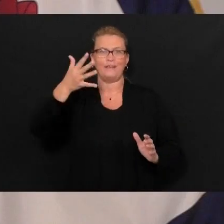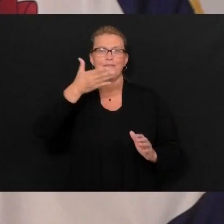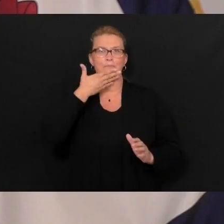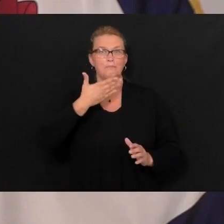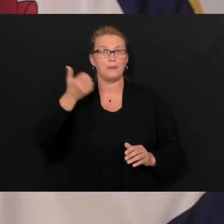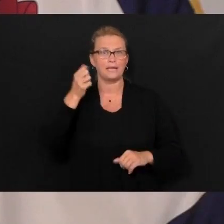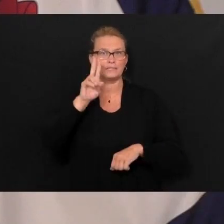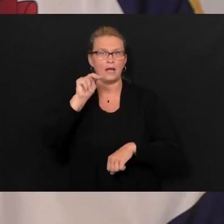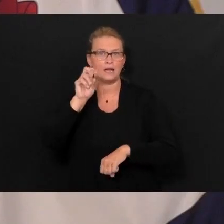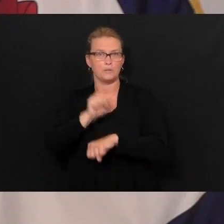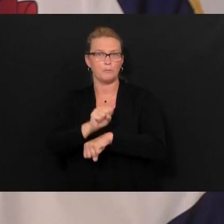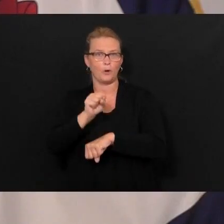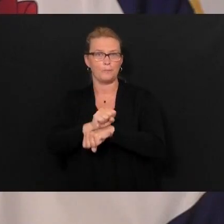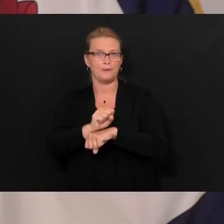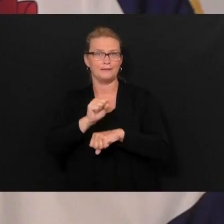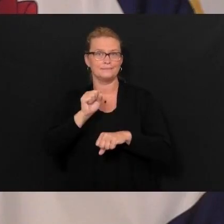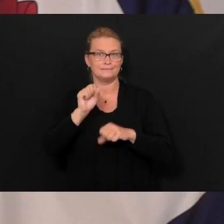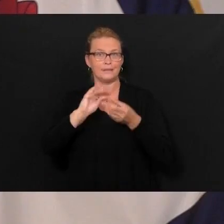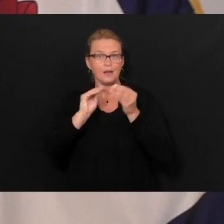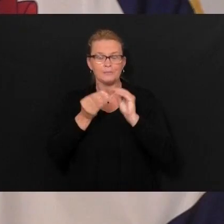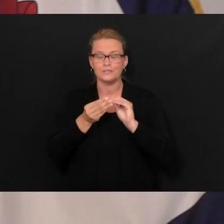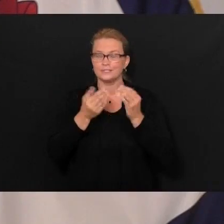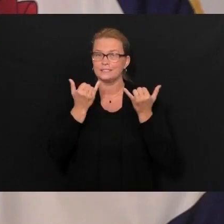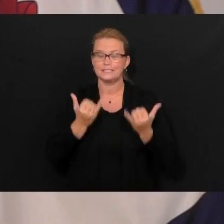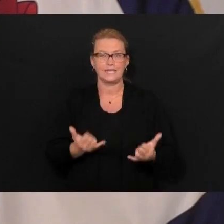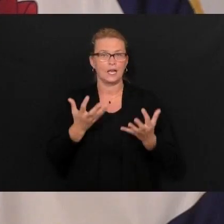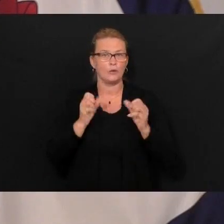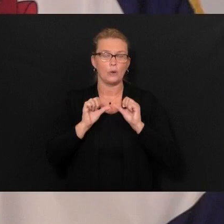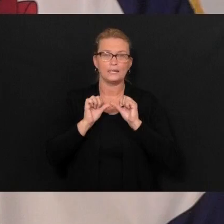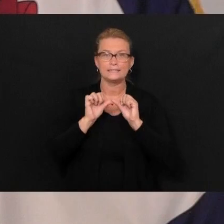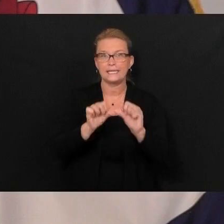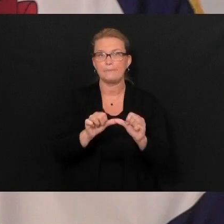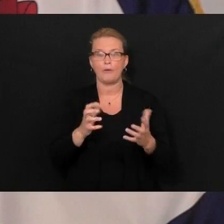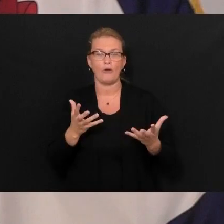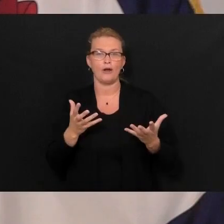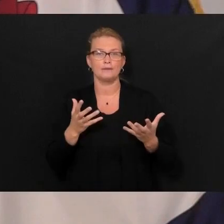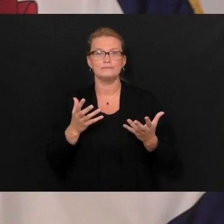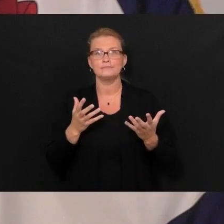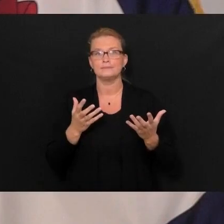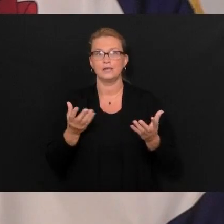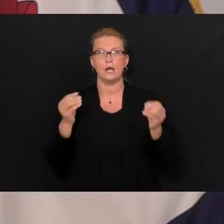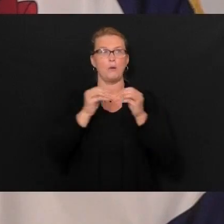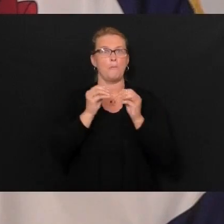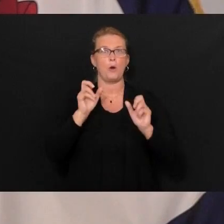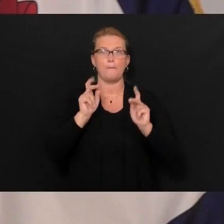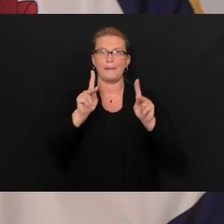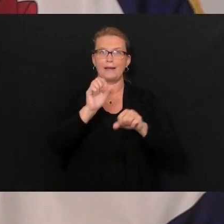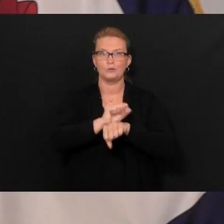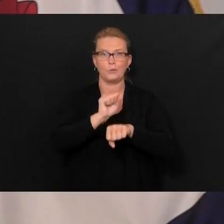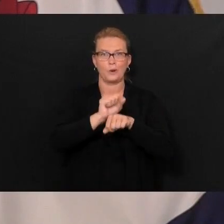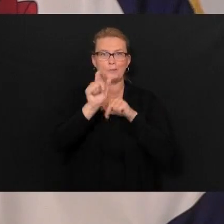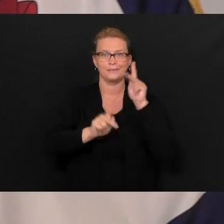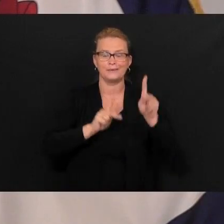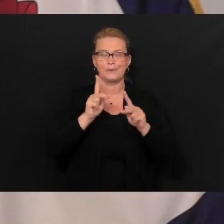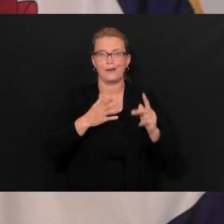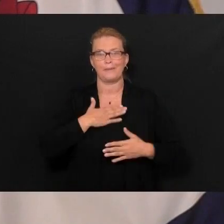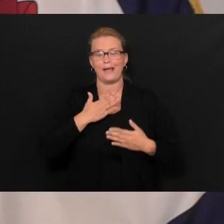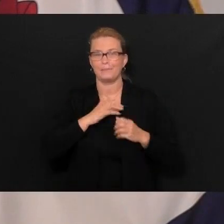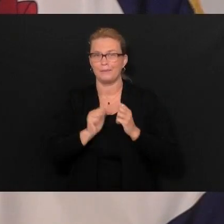as our unemployment rate today. We want it to keep on going down and keep more and more of our people to work. I'm really happy